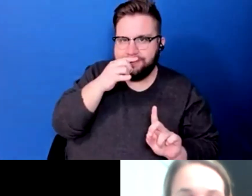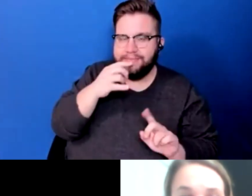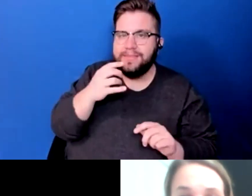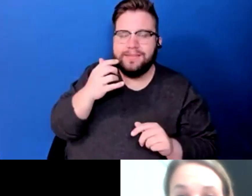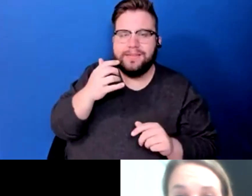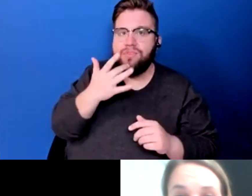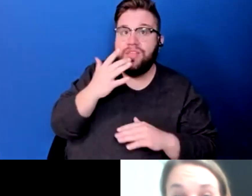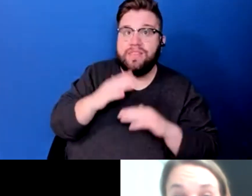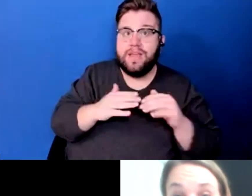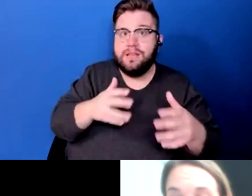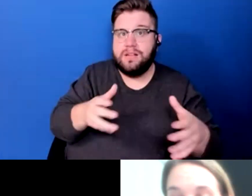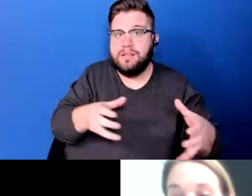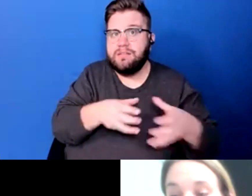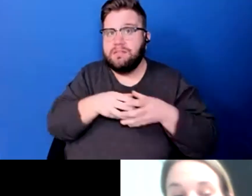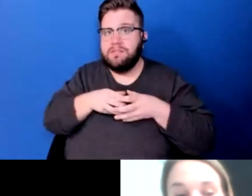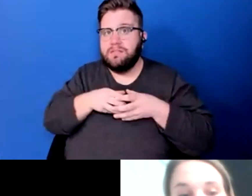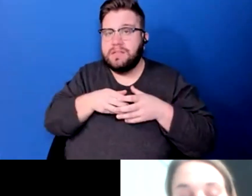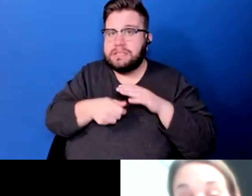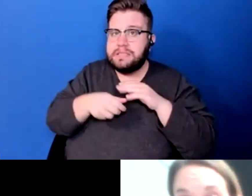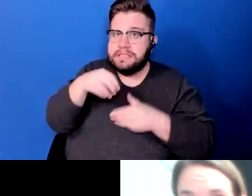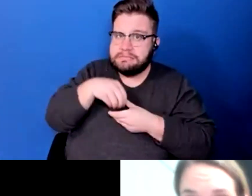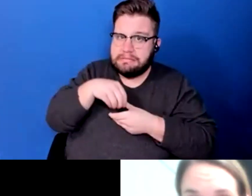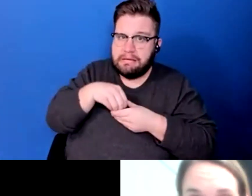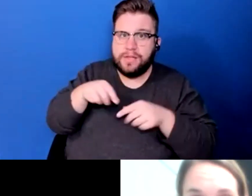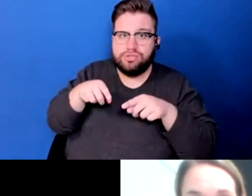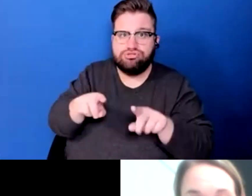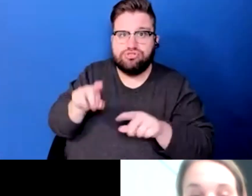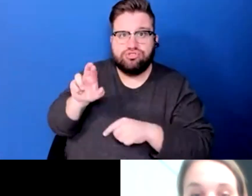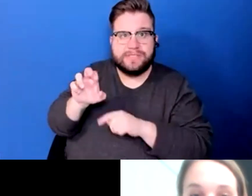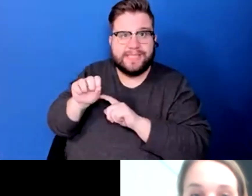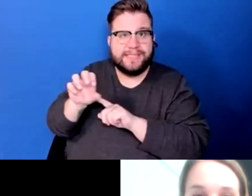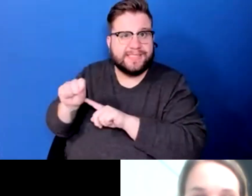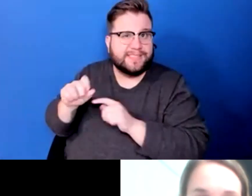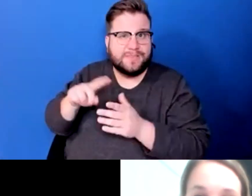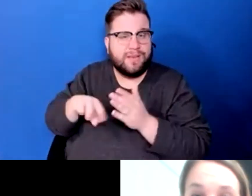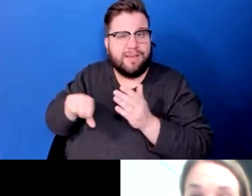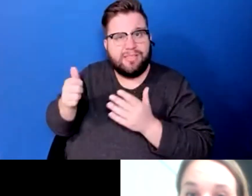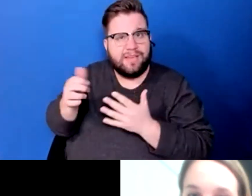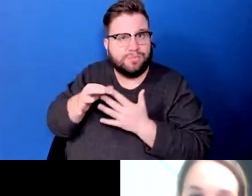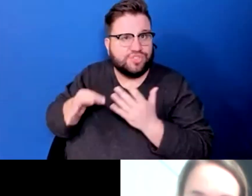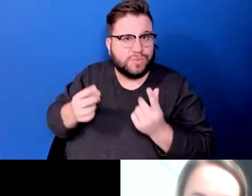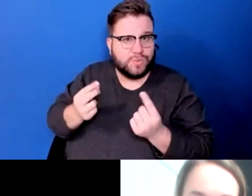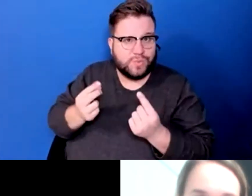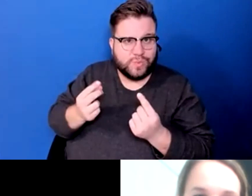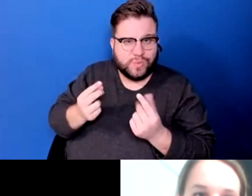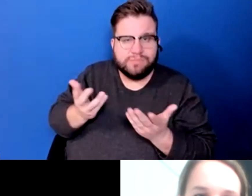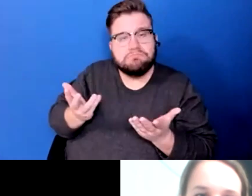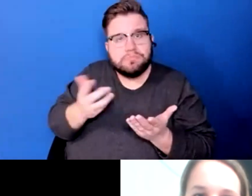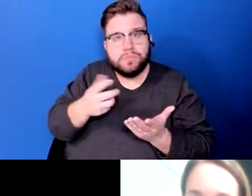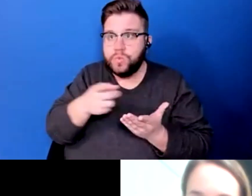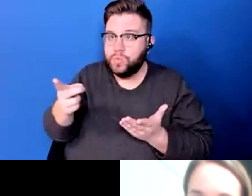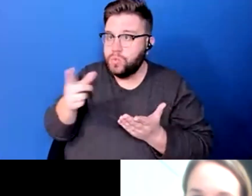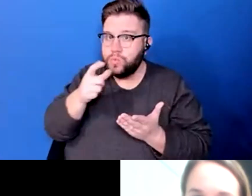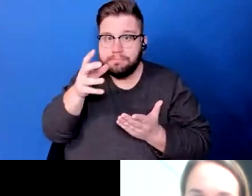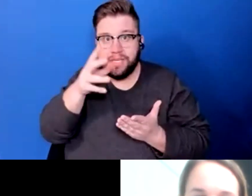from recess? Sure. I think what I would suggest first is, starting the conversation of, is this really working? Are they getting the